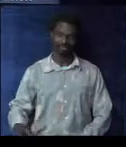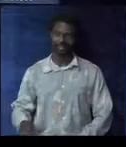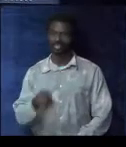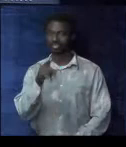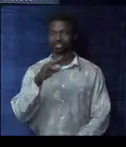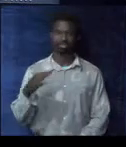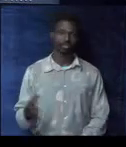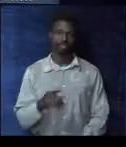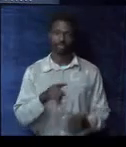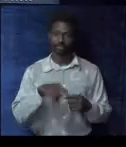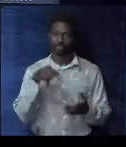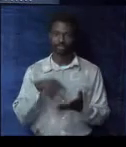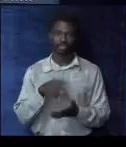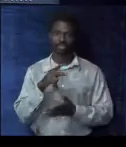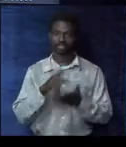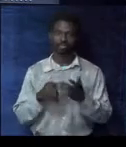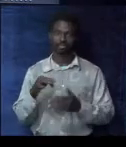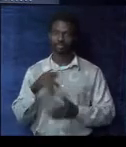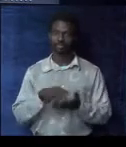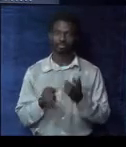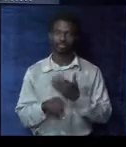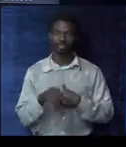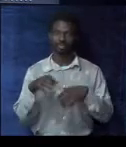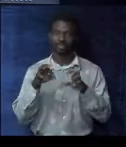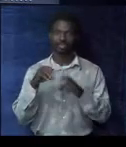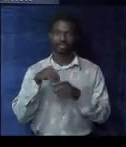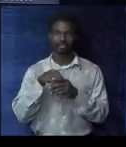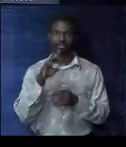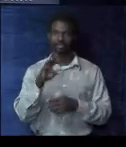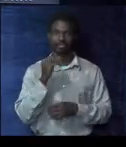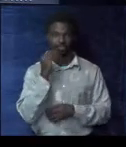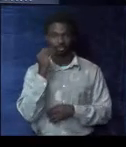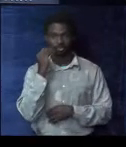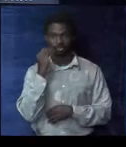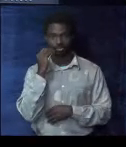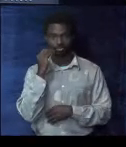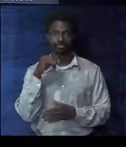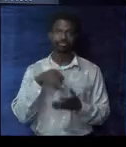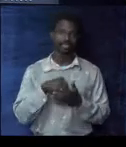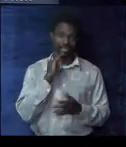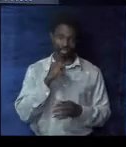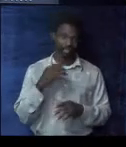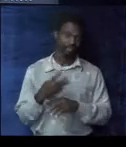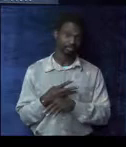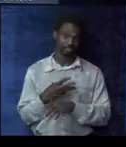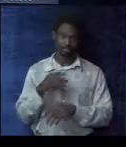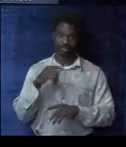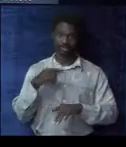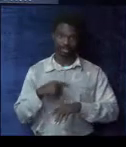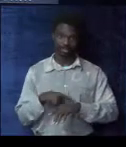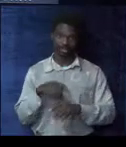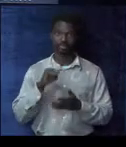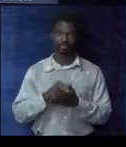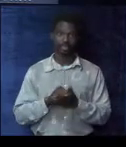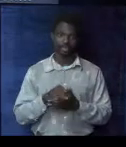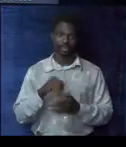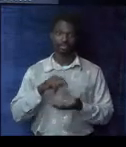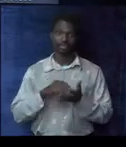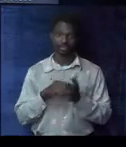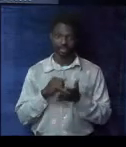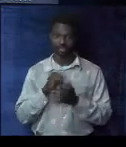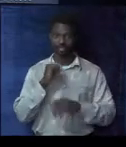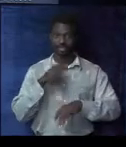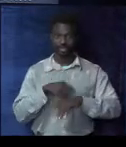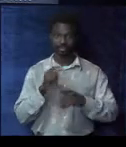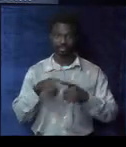Hello children, you are welcome to this segment of the program, The Classroom in Your Home. It is mathematics time, and that